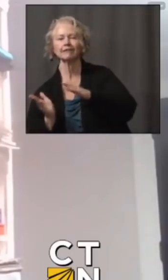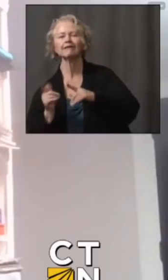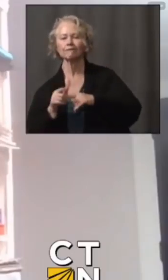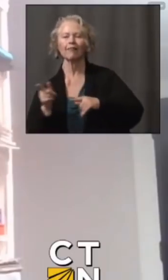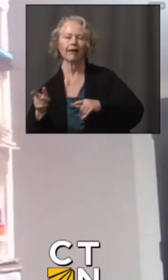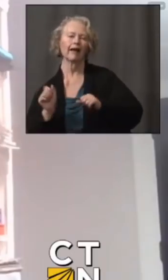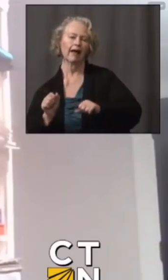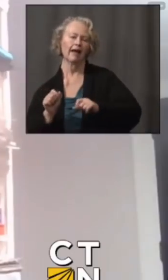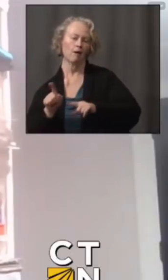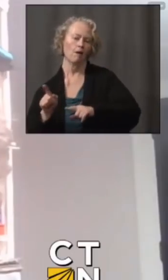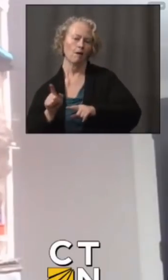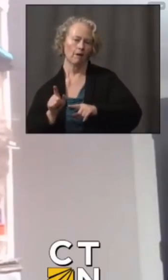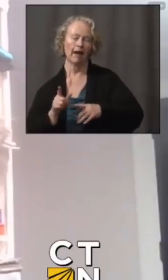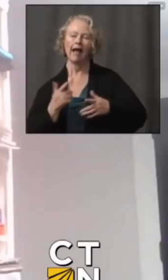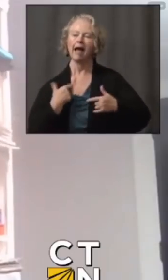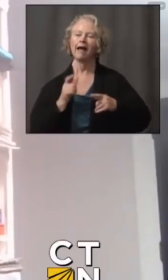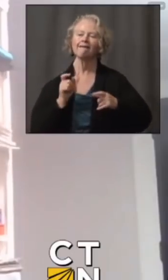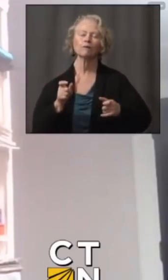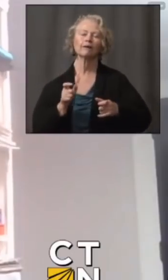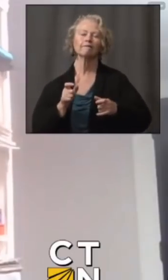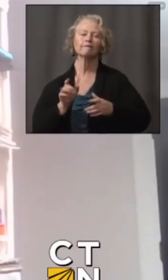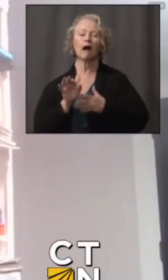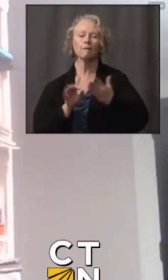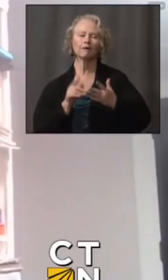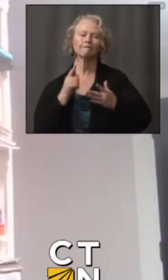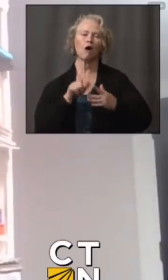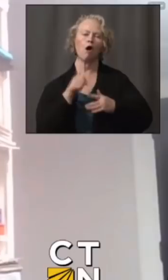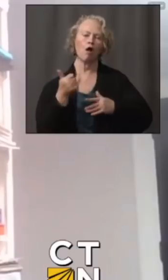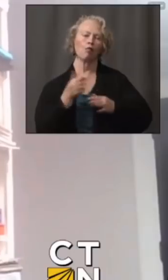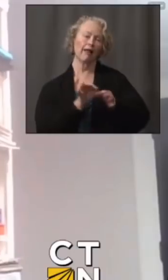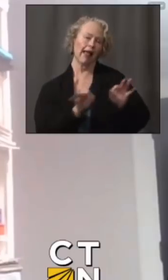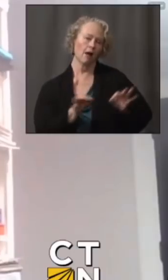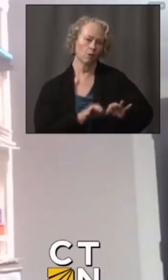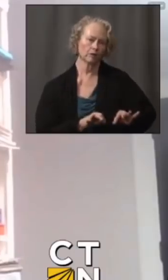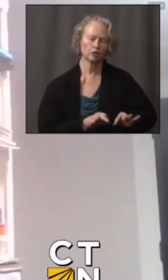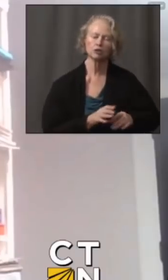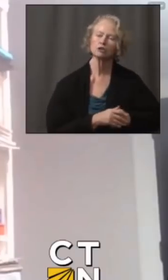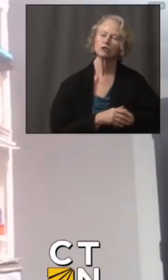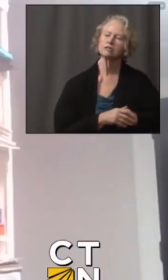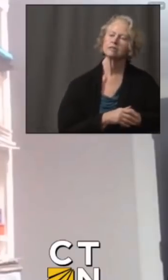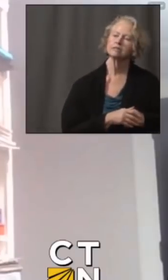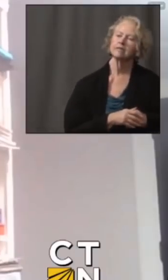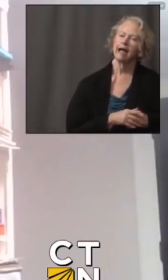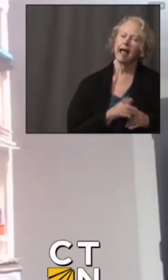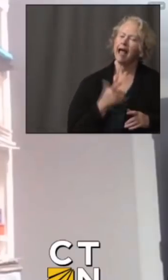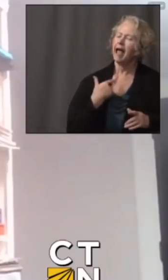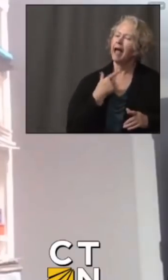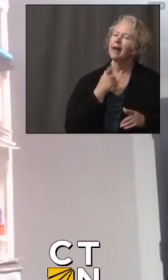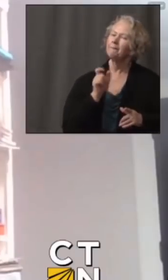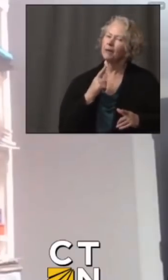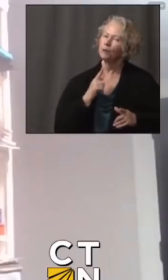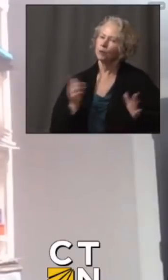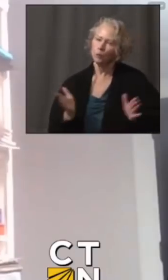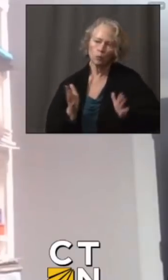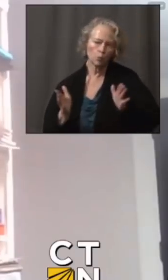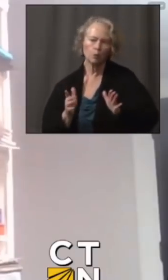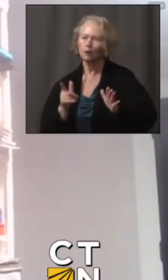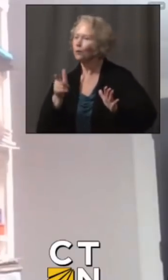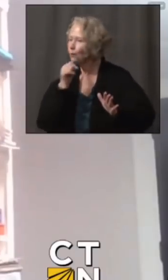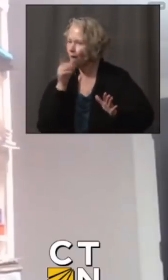giving access in multiple languages. Make sure you're providing reassurance about payment so that people aren't